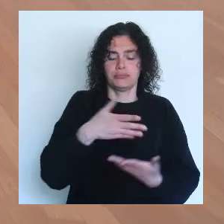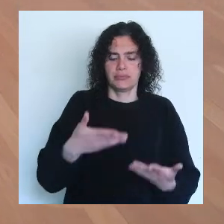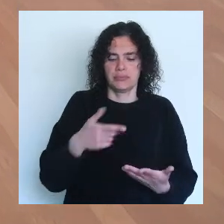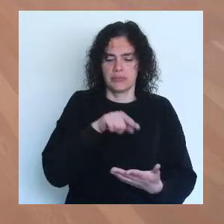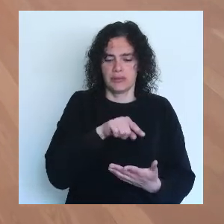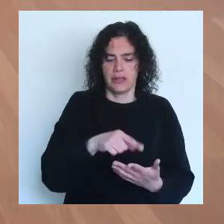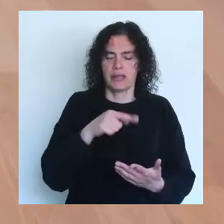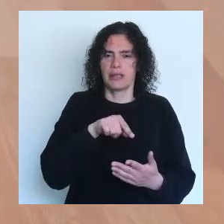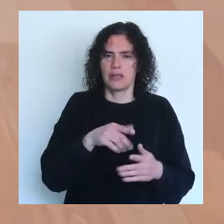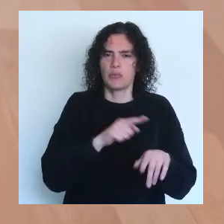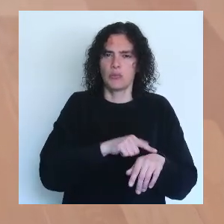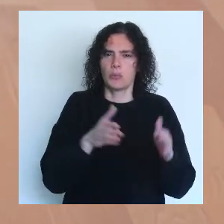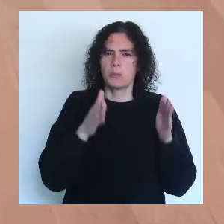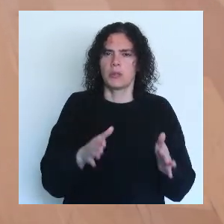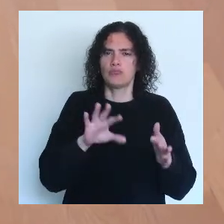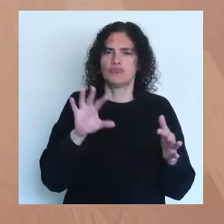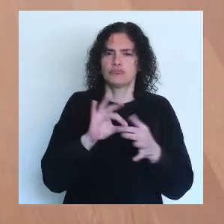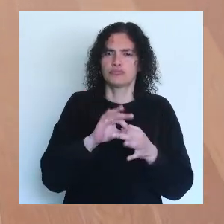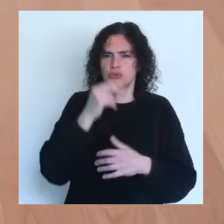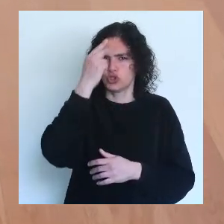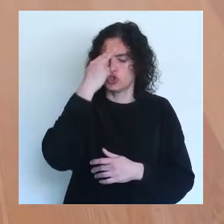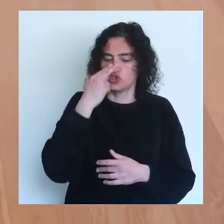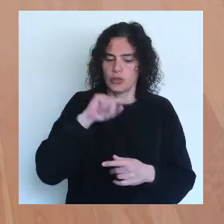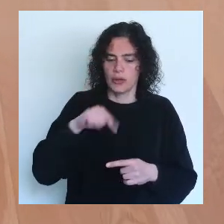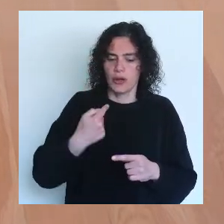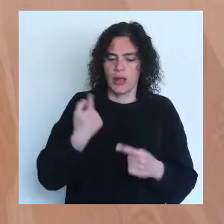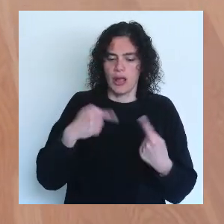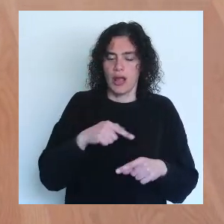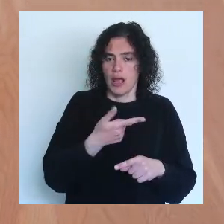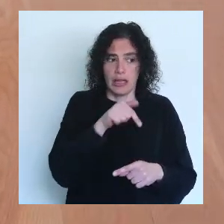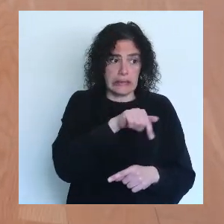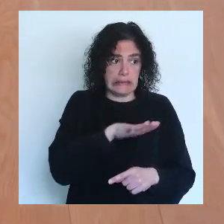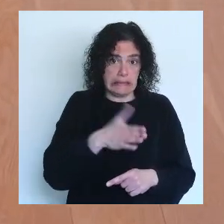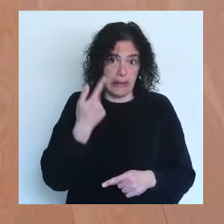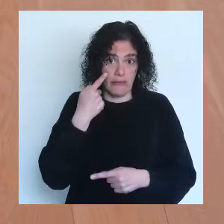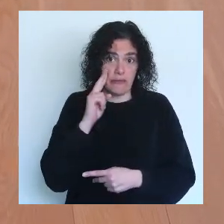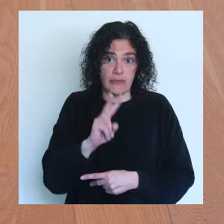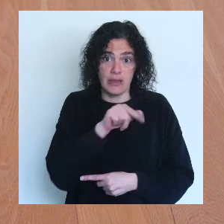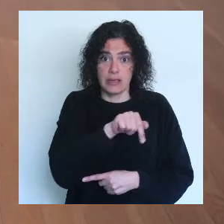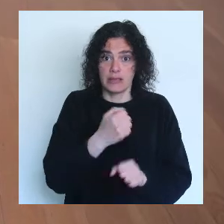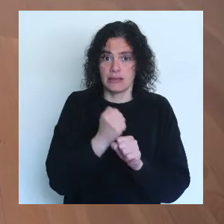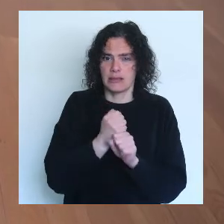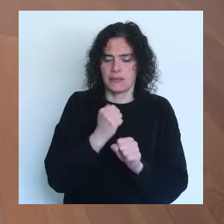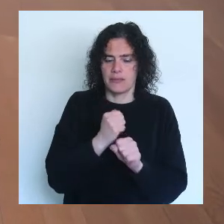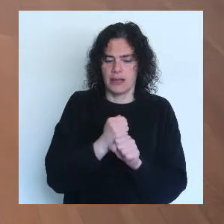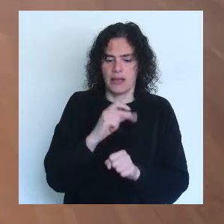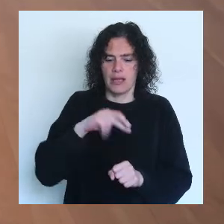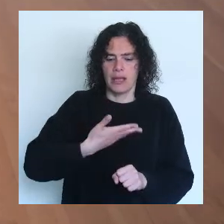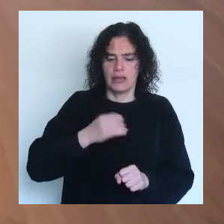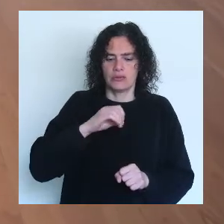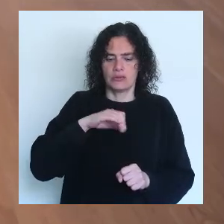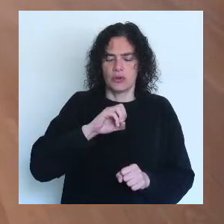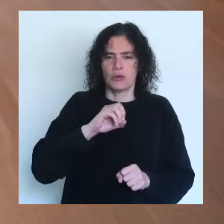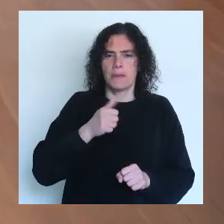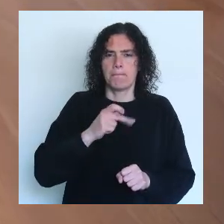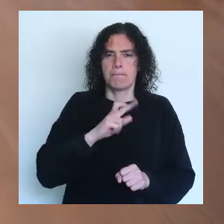juxtaposition, but that feed in this moment of history that we are inhabiting here. Looking at this work